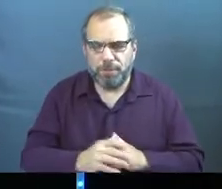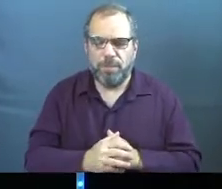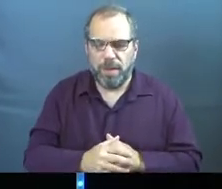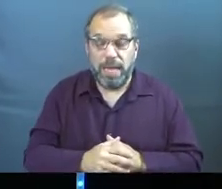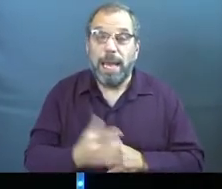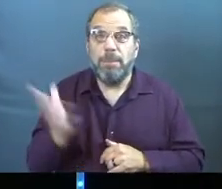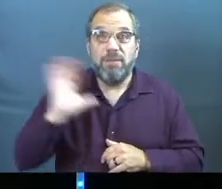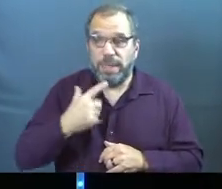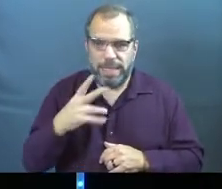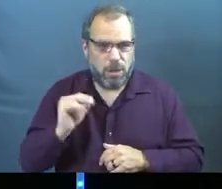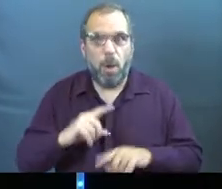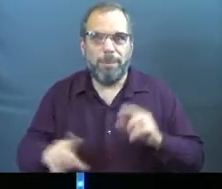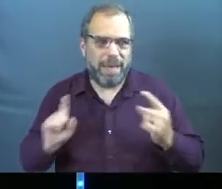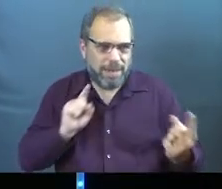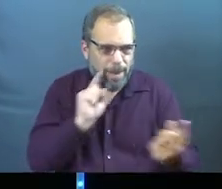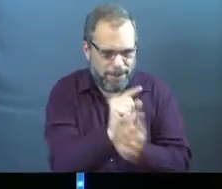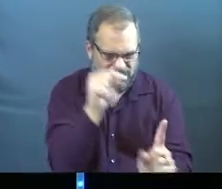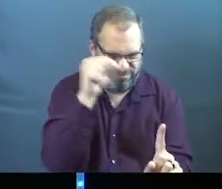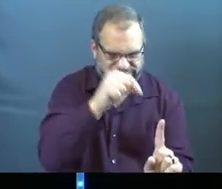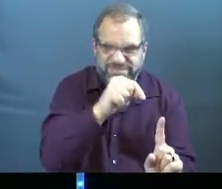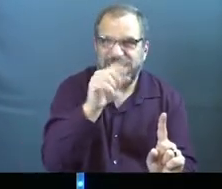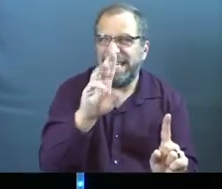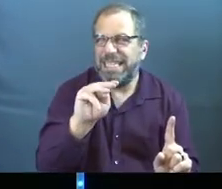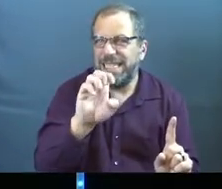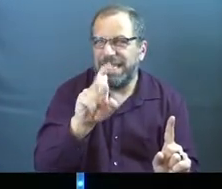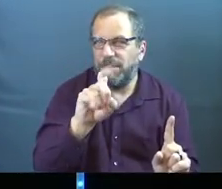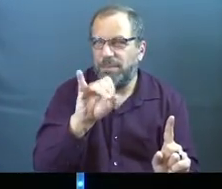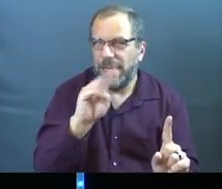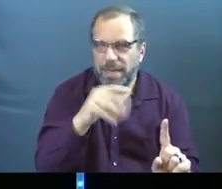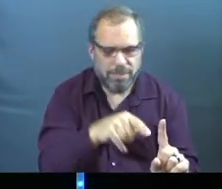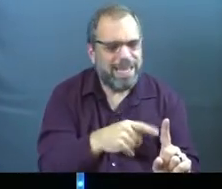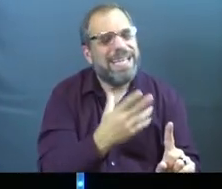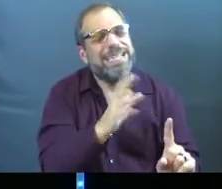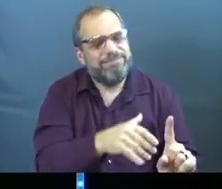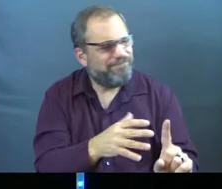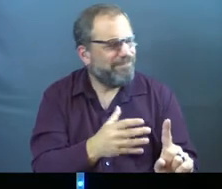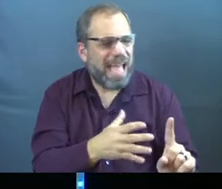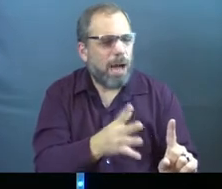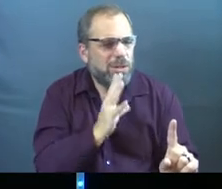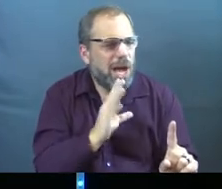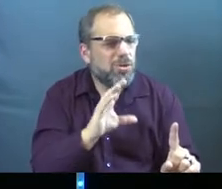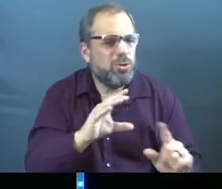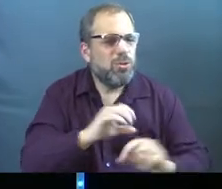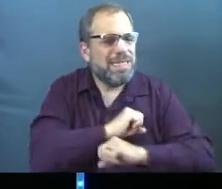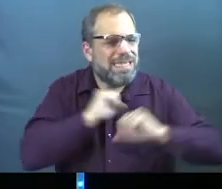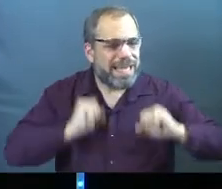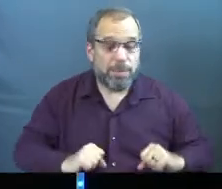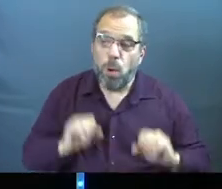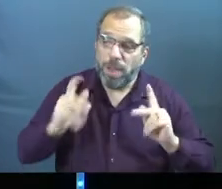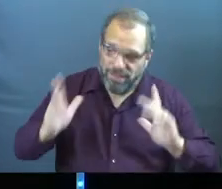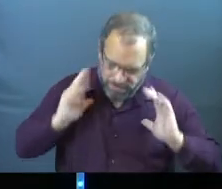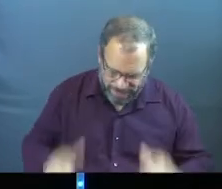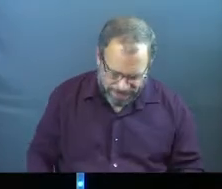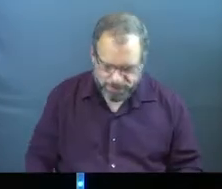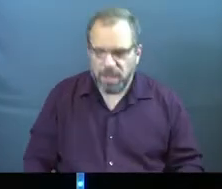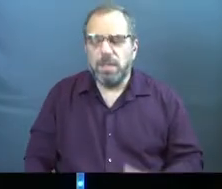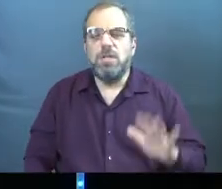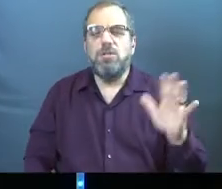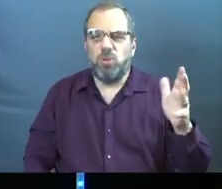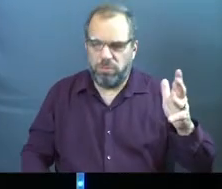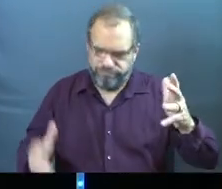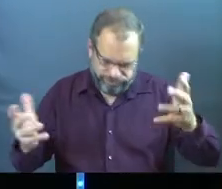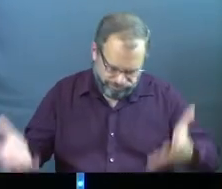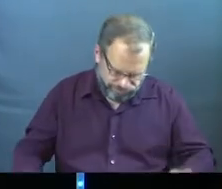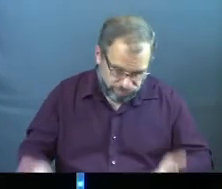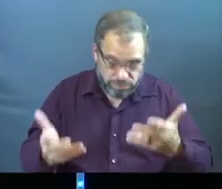no to. He does that, finds this medium, and is like, I need to talk to Samuel. She's like, okay. So she brings up Samuel.